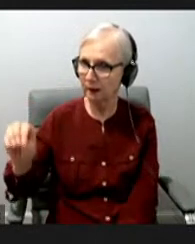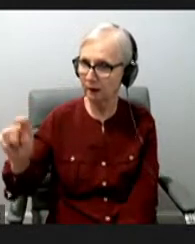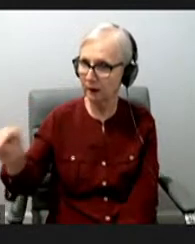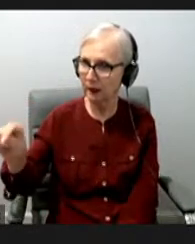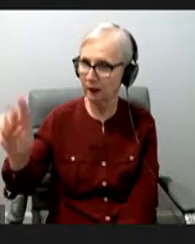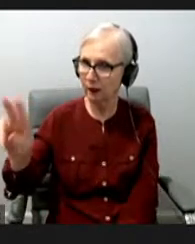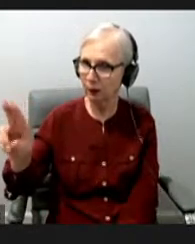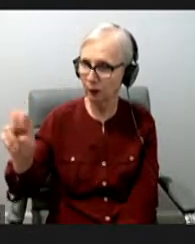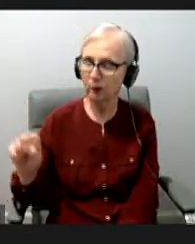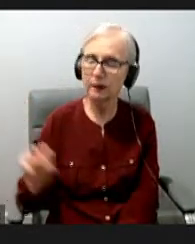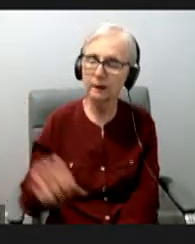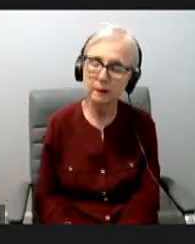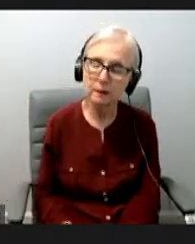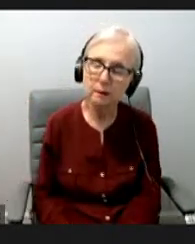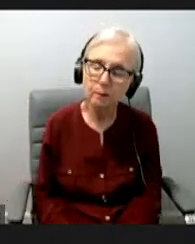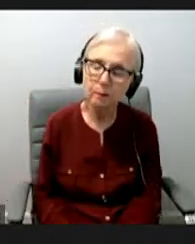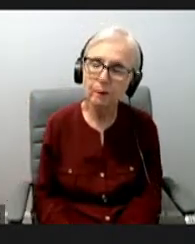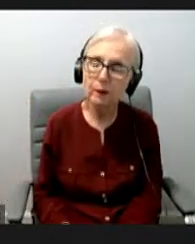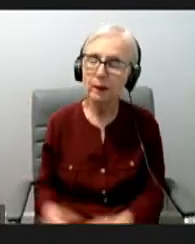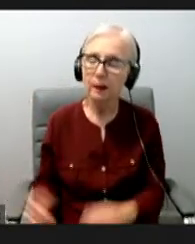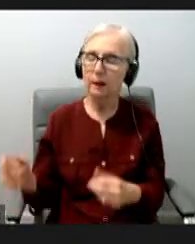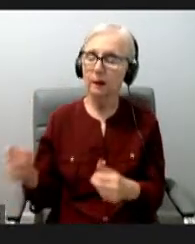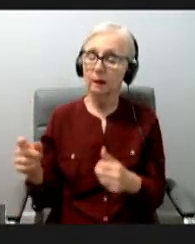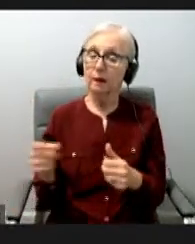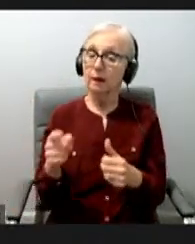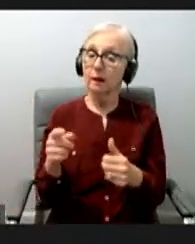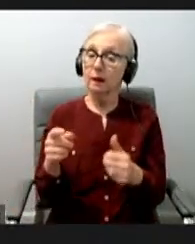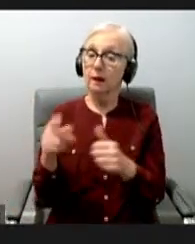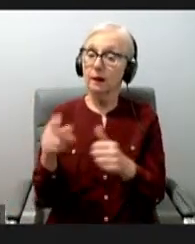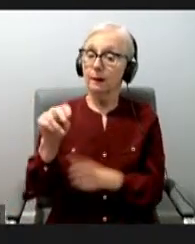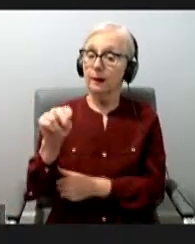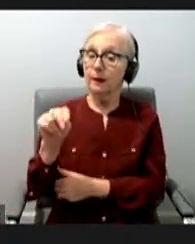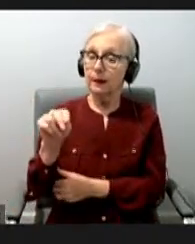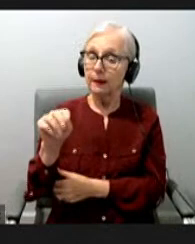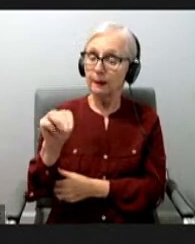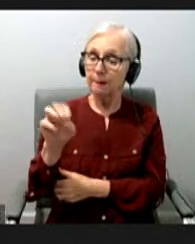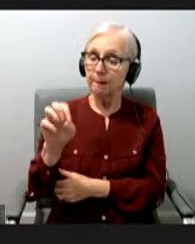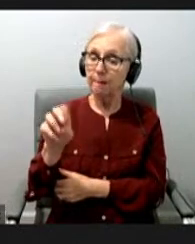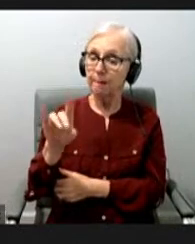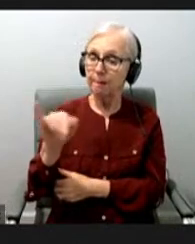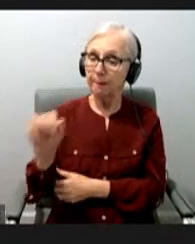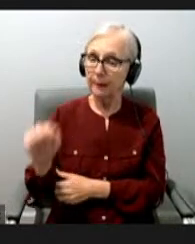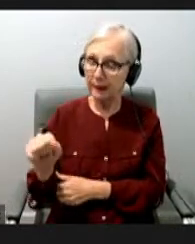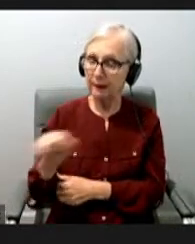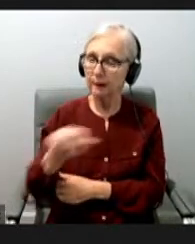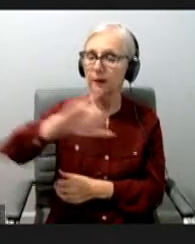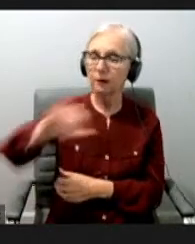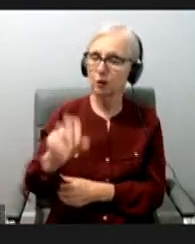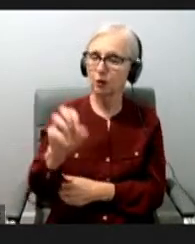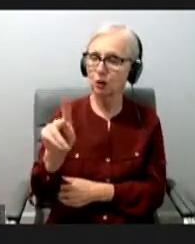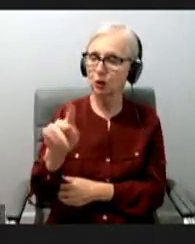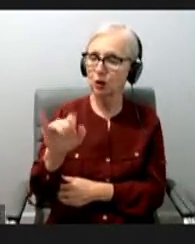follow-ups near the end of it. Please state your name and your outlet before you ask your question. And let's go ahead and start with Jackie Lopez.